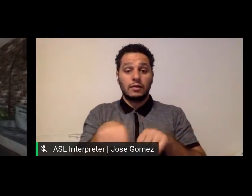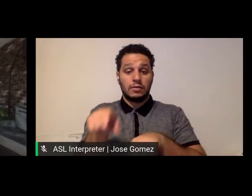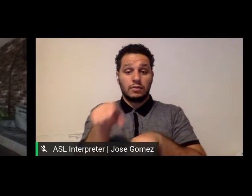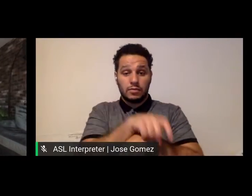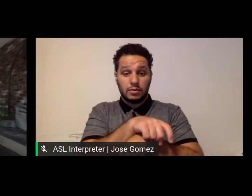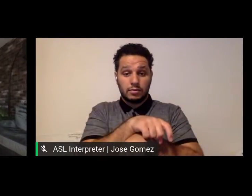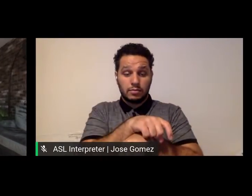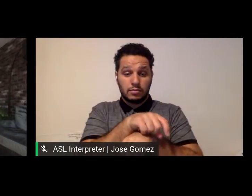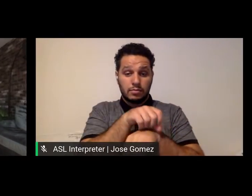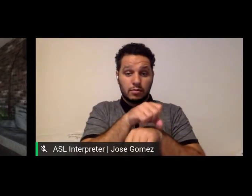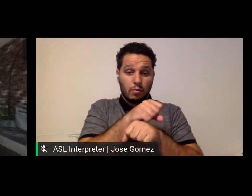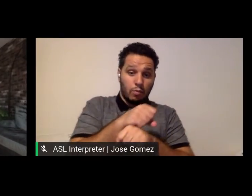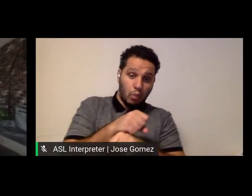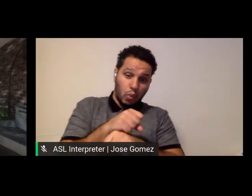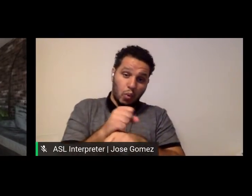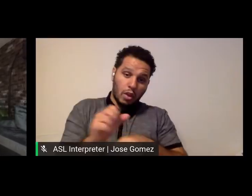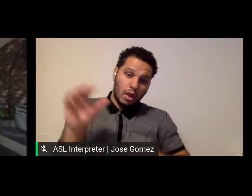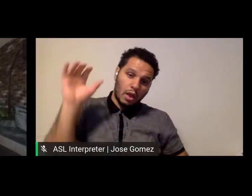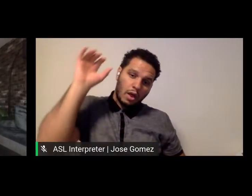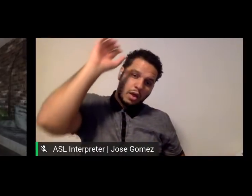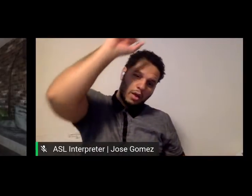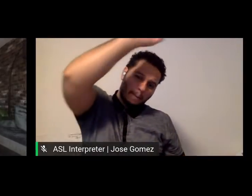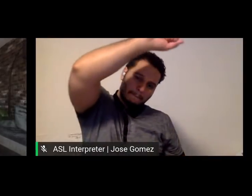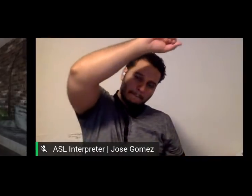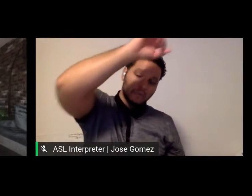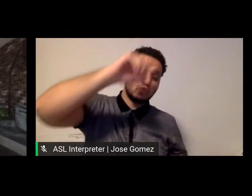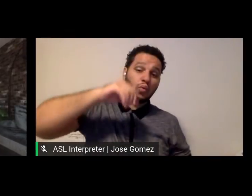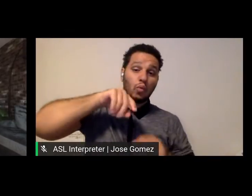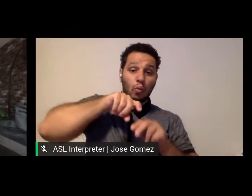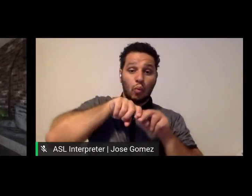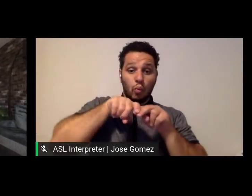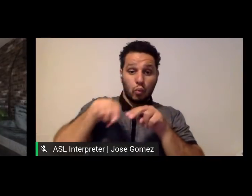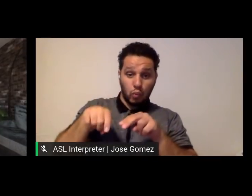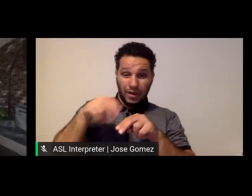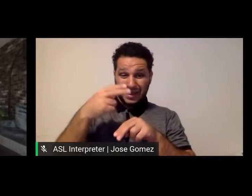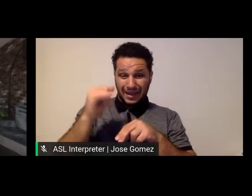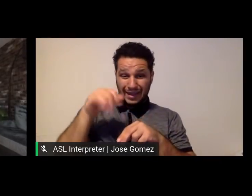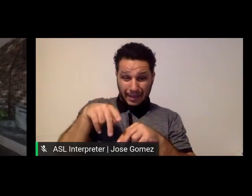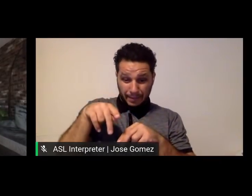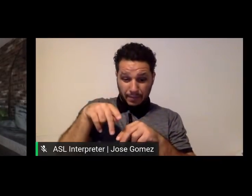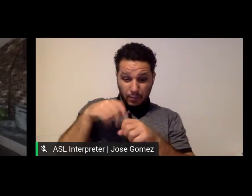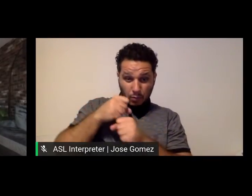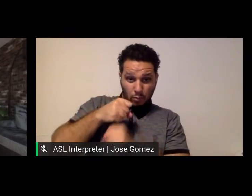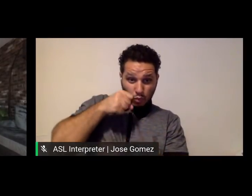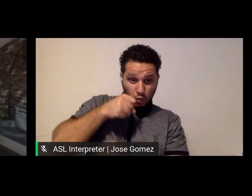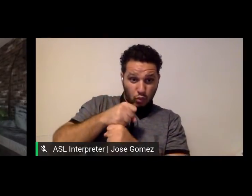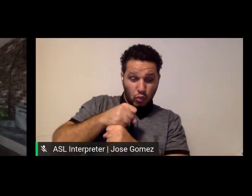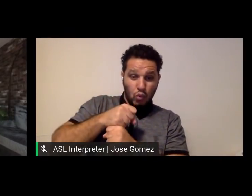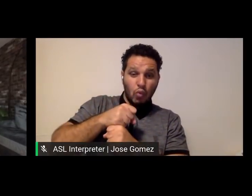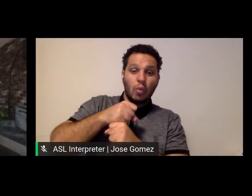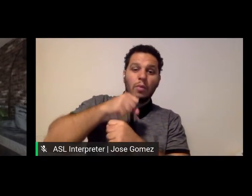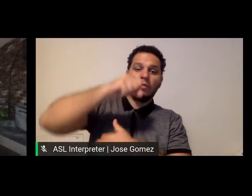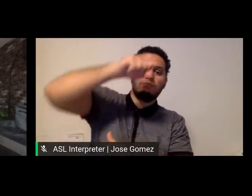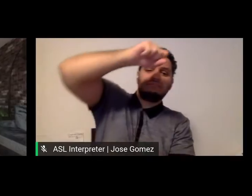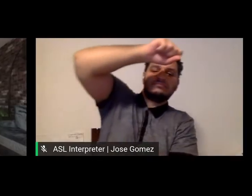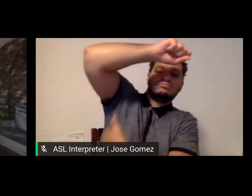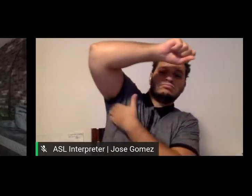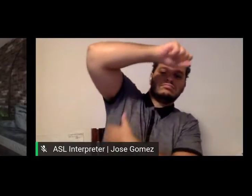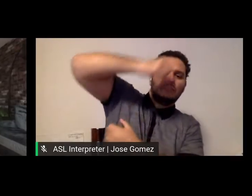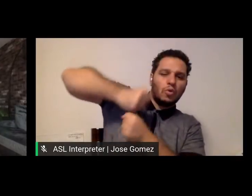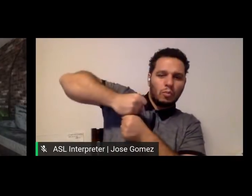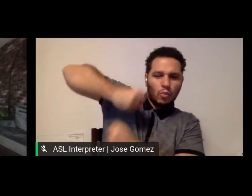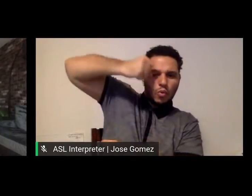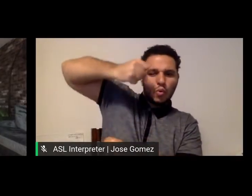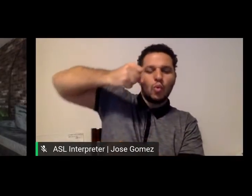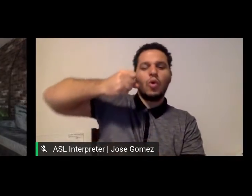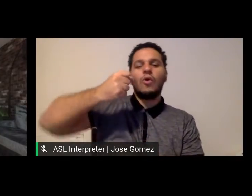you're sitting in that hip. So not only are you getting a stretch in your hip, but also all the way up along the side of the body, like someone's